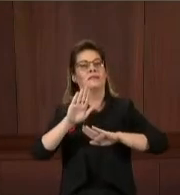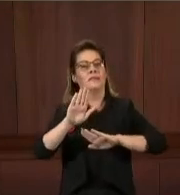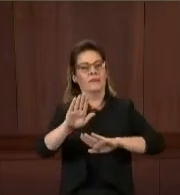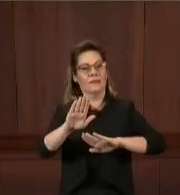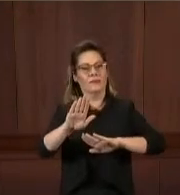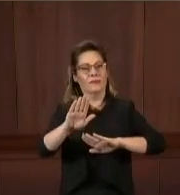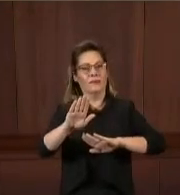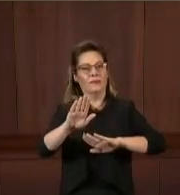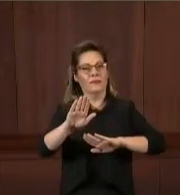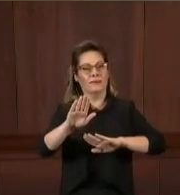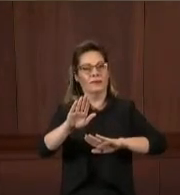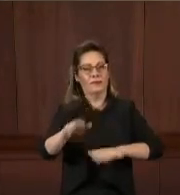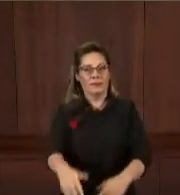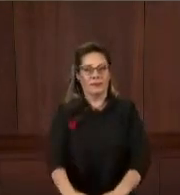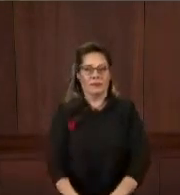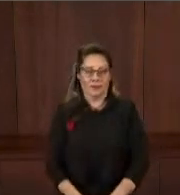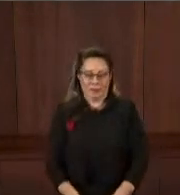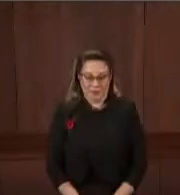Zealand.